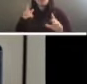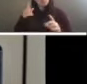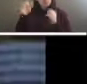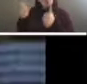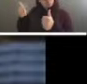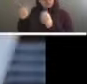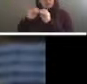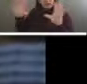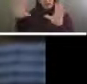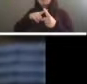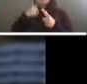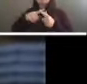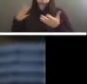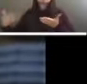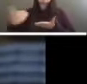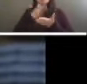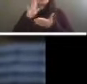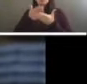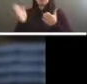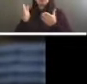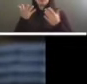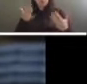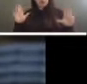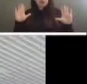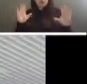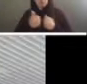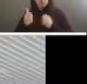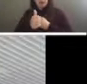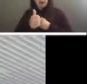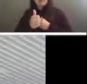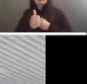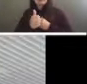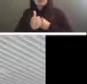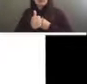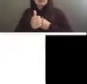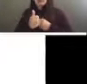end of the conveyor system. The conveyor system is often quite loud and clunky.